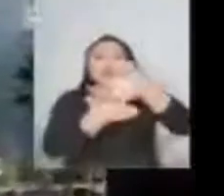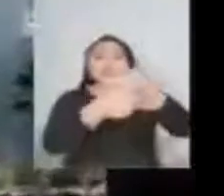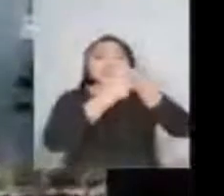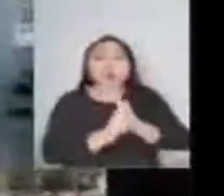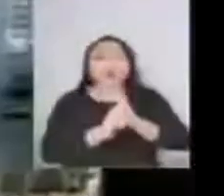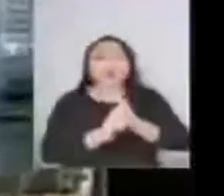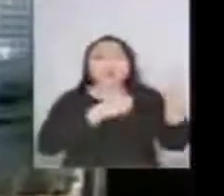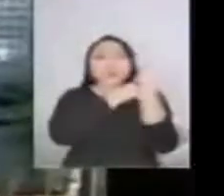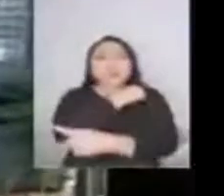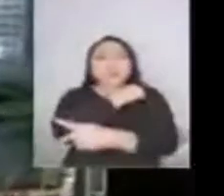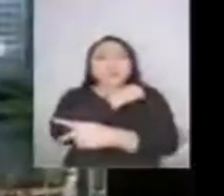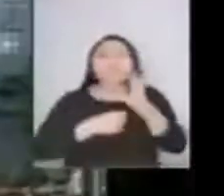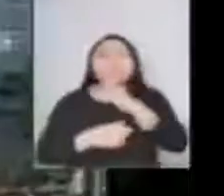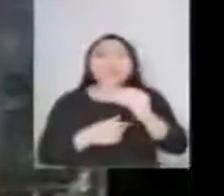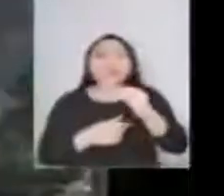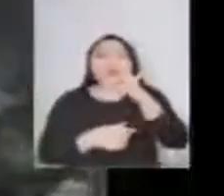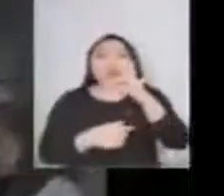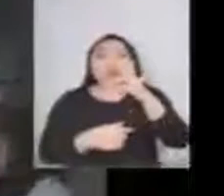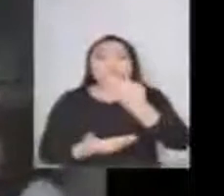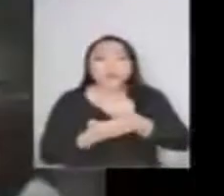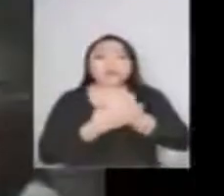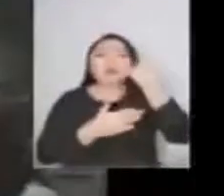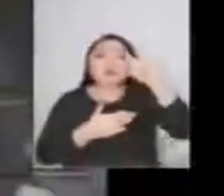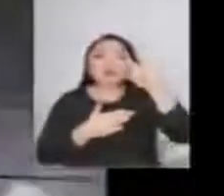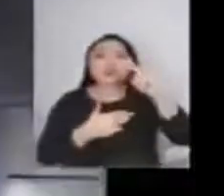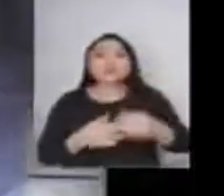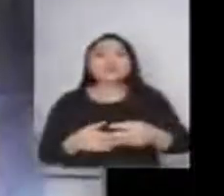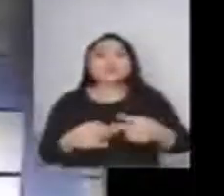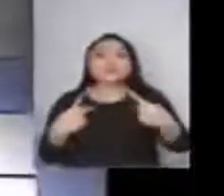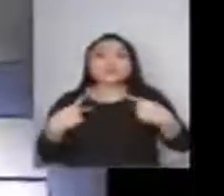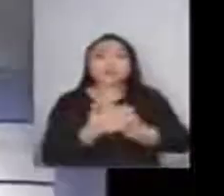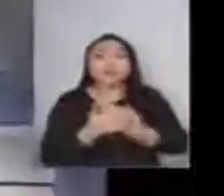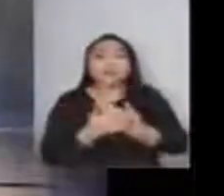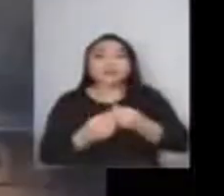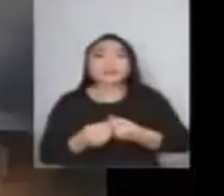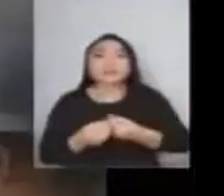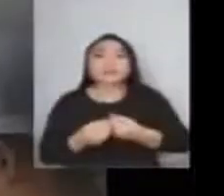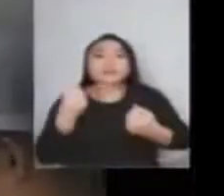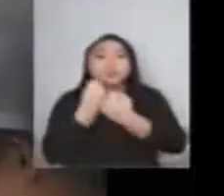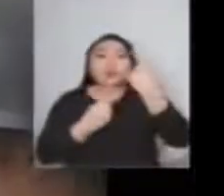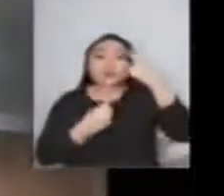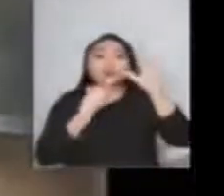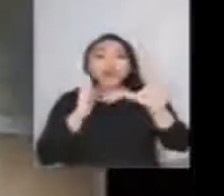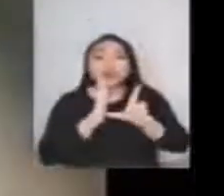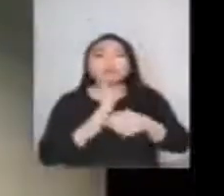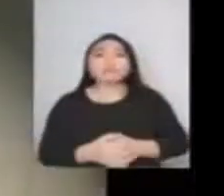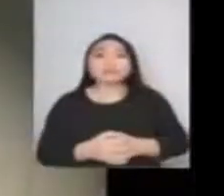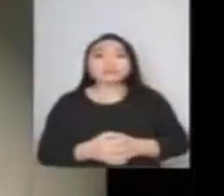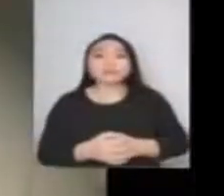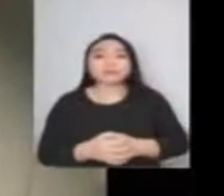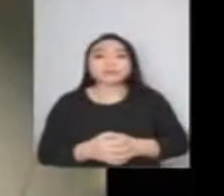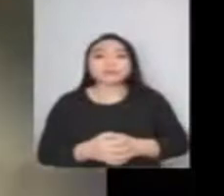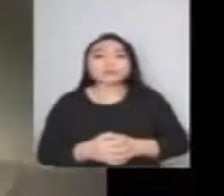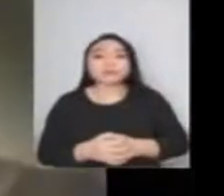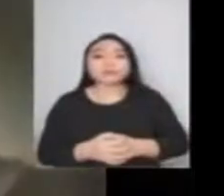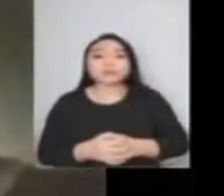life without any gender-based discrimination. This will be possible if each of us fully commits to the